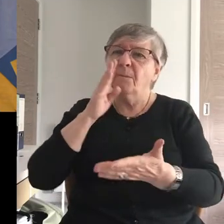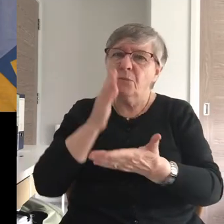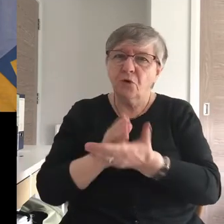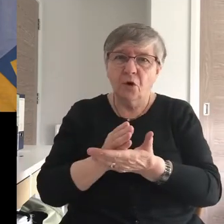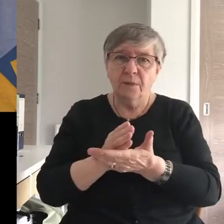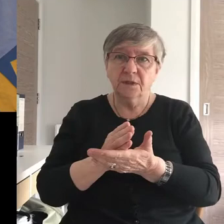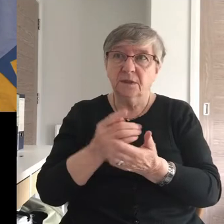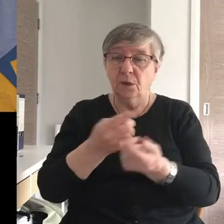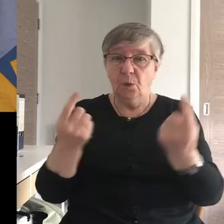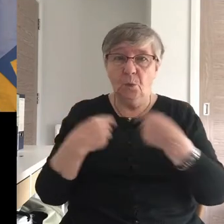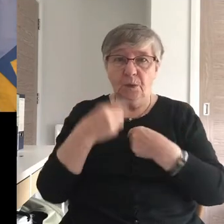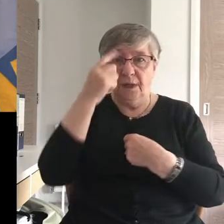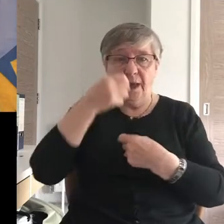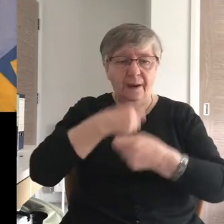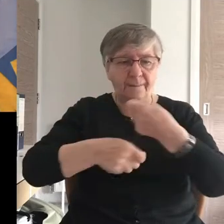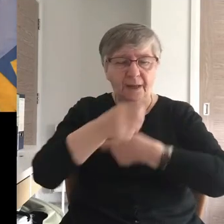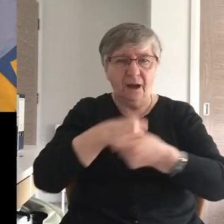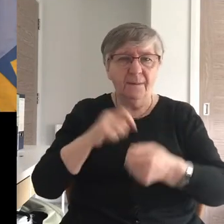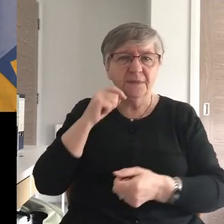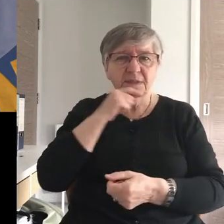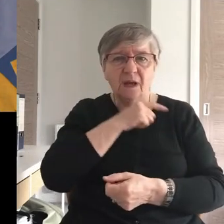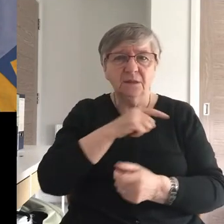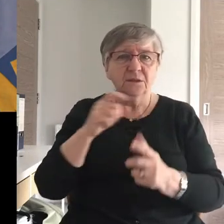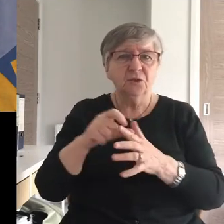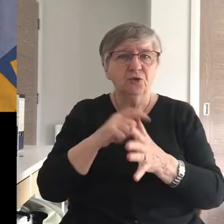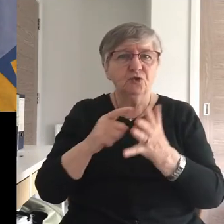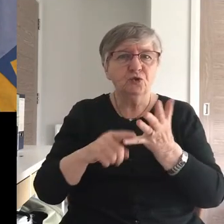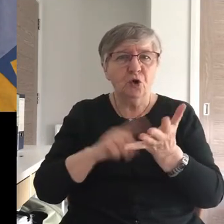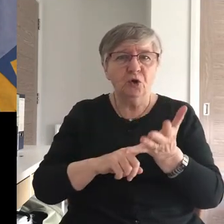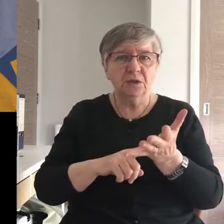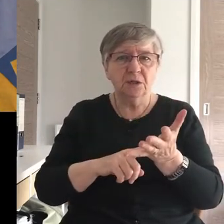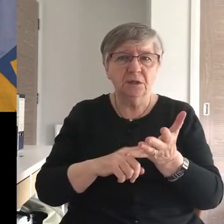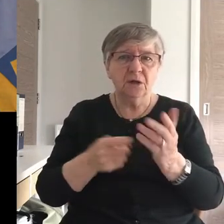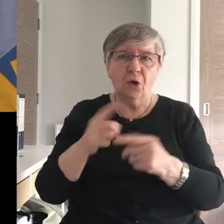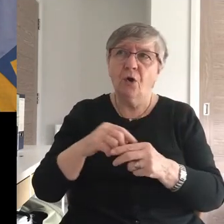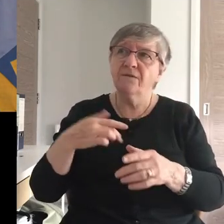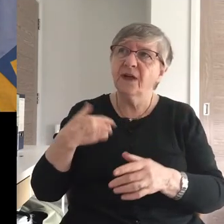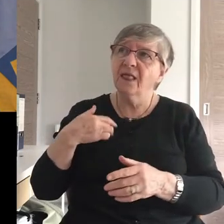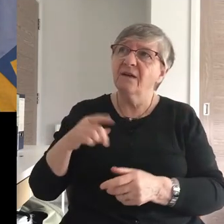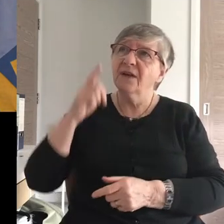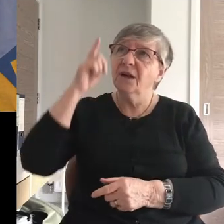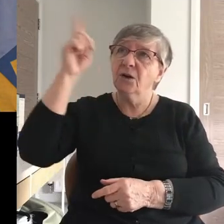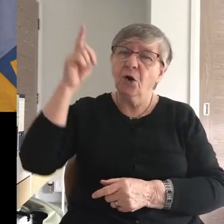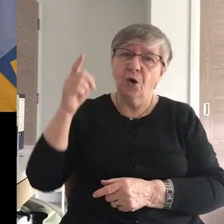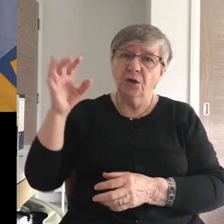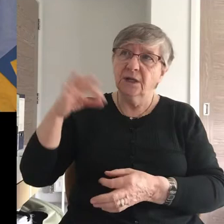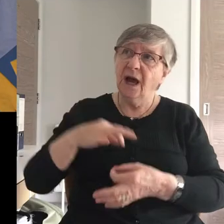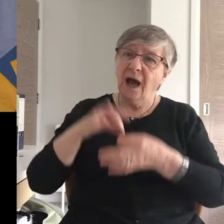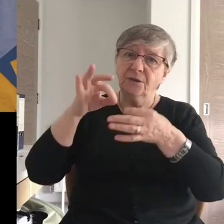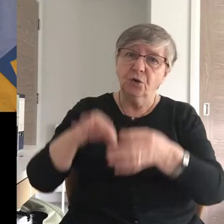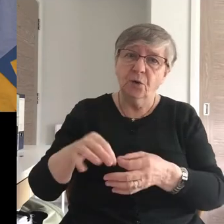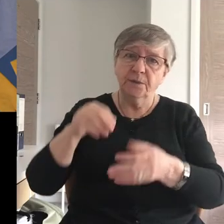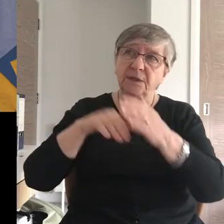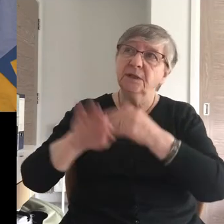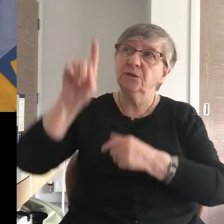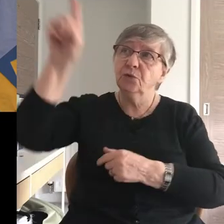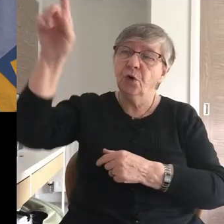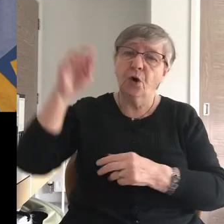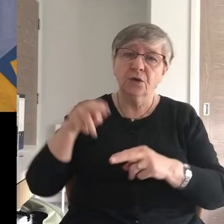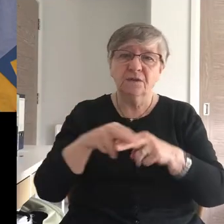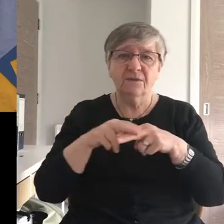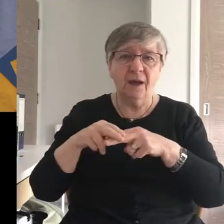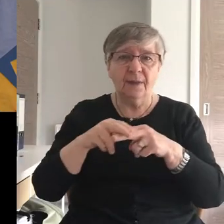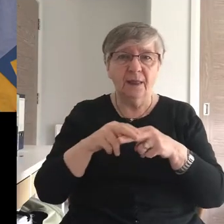being sons and daughters of the living God, adopted into the family of God, co-heirs with Christ.